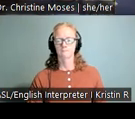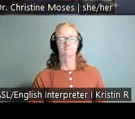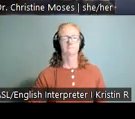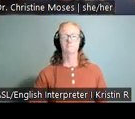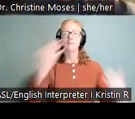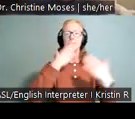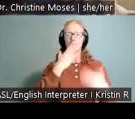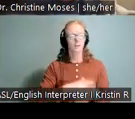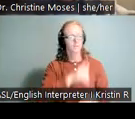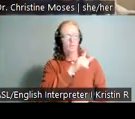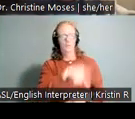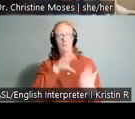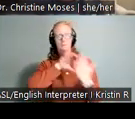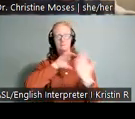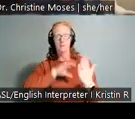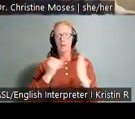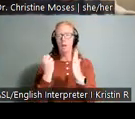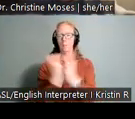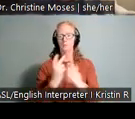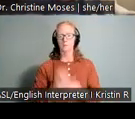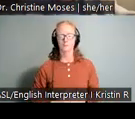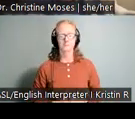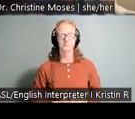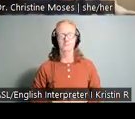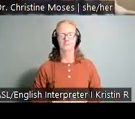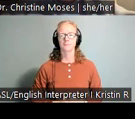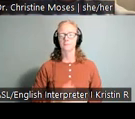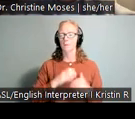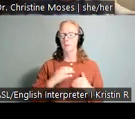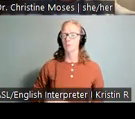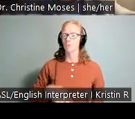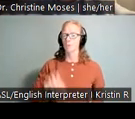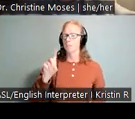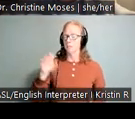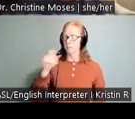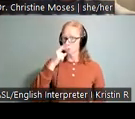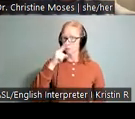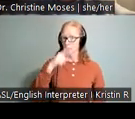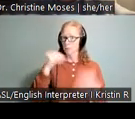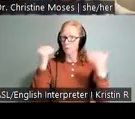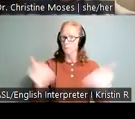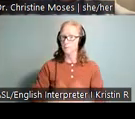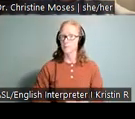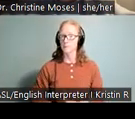Excellent. We are approved on these items. Commissioner Debbie, if you want to keep us moving forward.